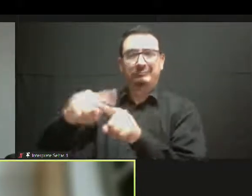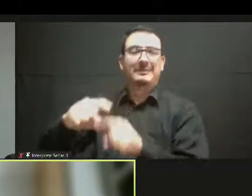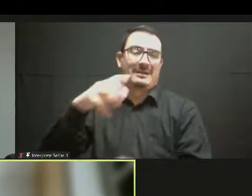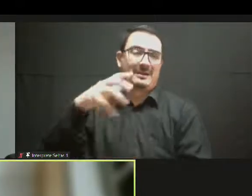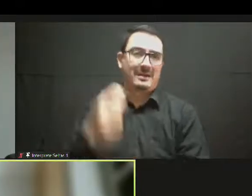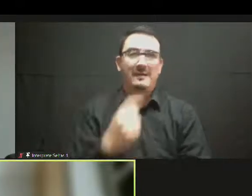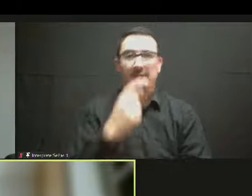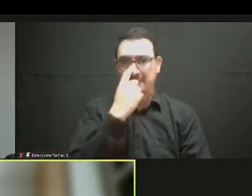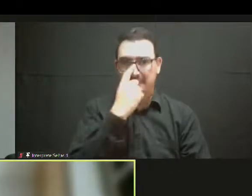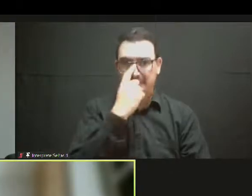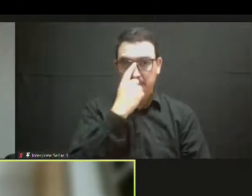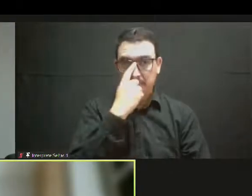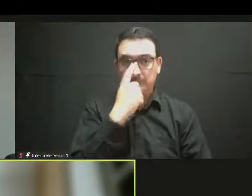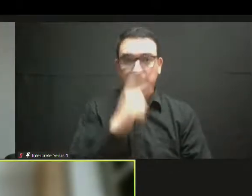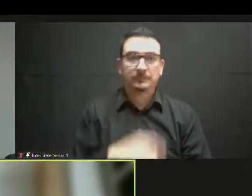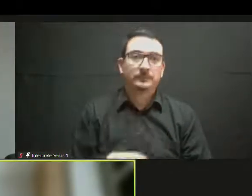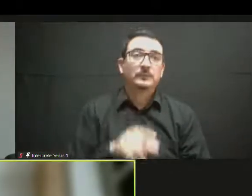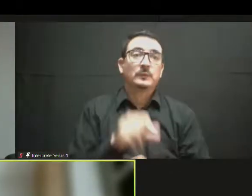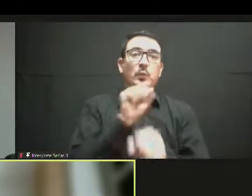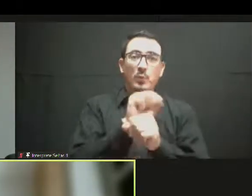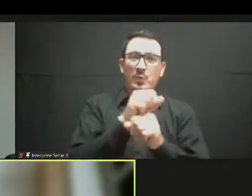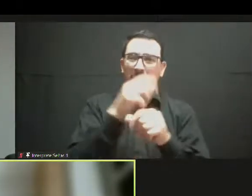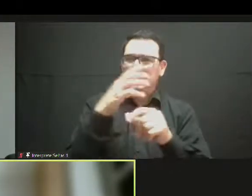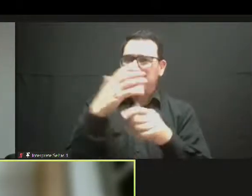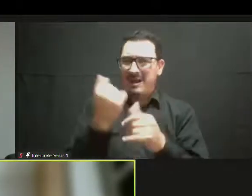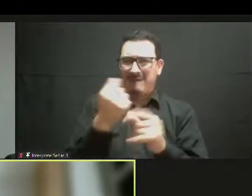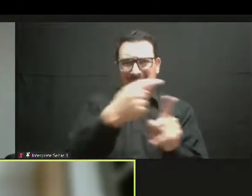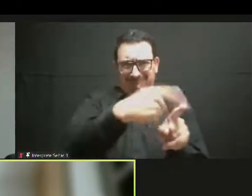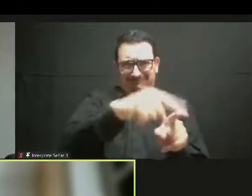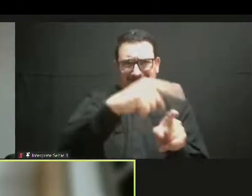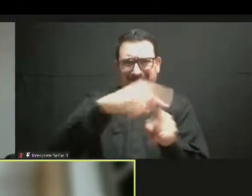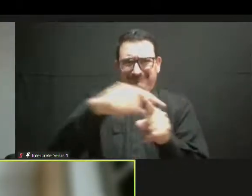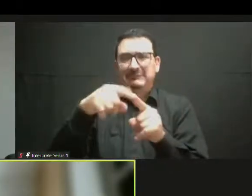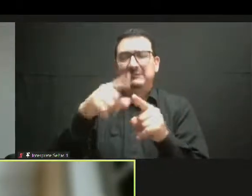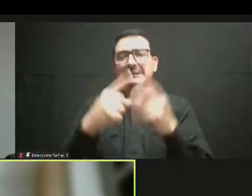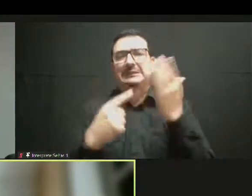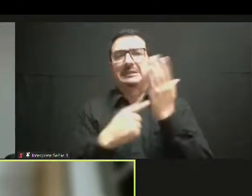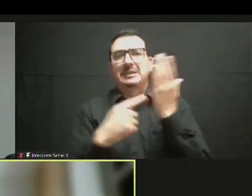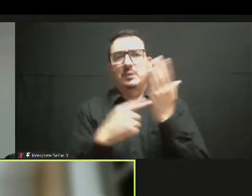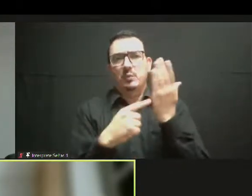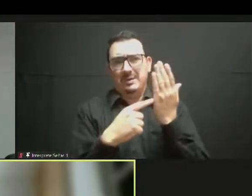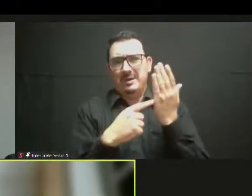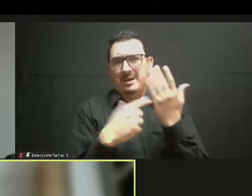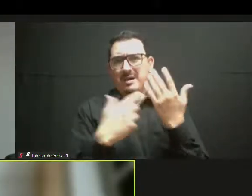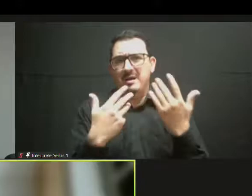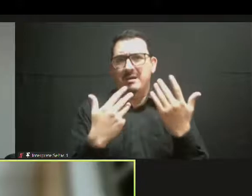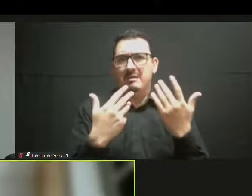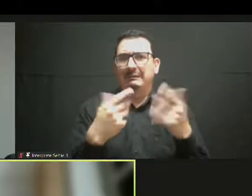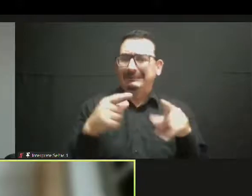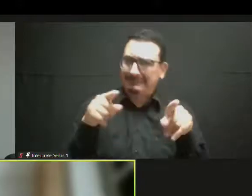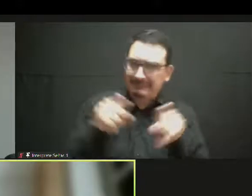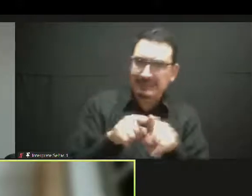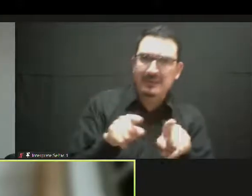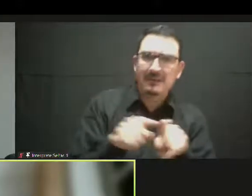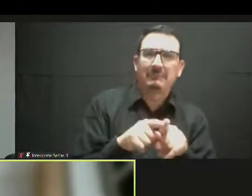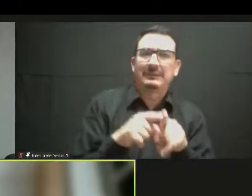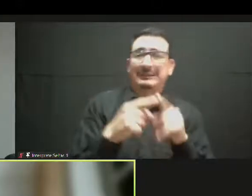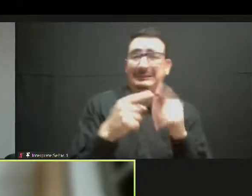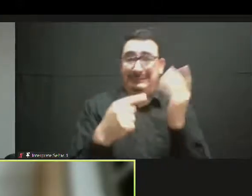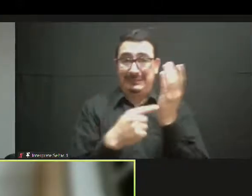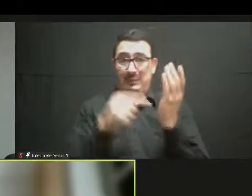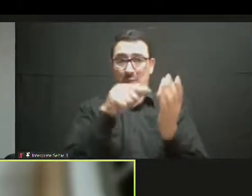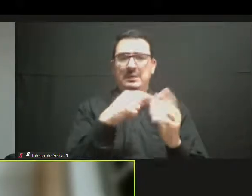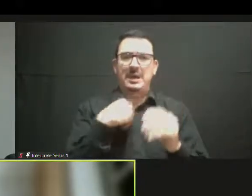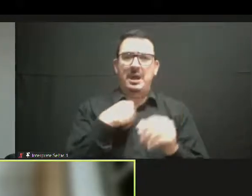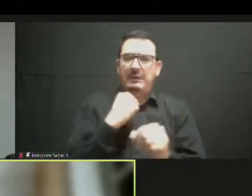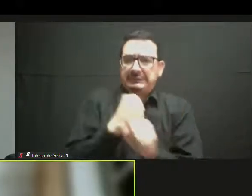the ICT-enabled services thing. And, you know, here you're talking about range of skills, talking about real estate, catering, hospitality,